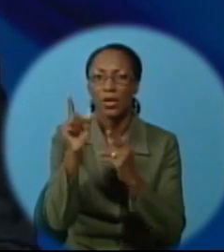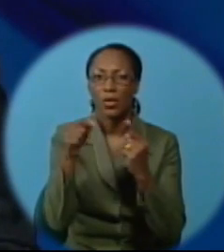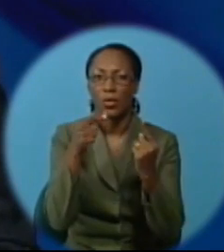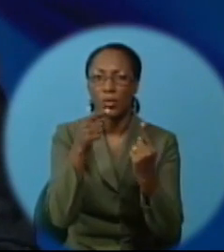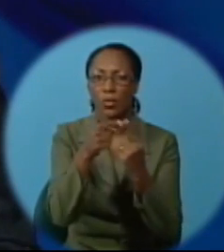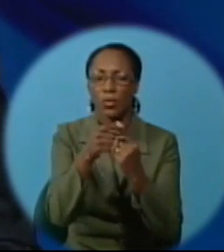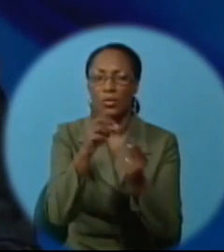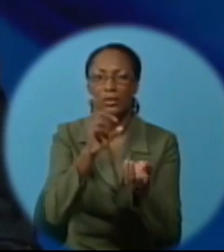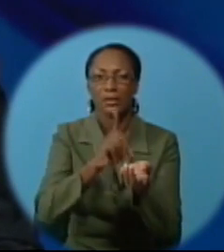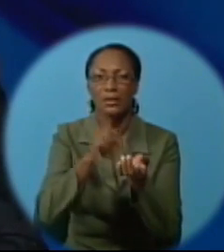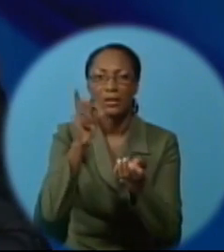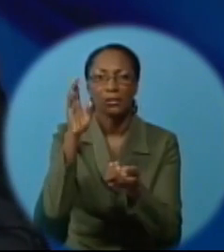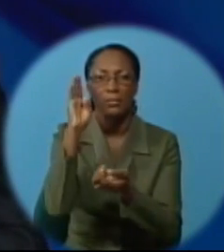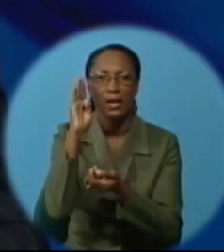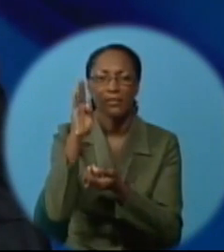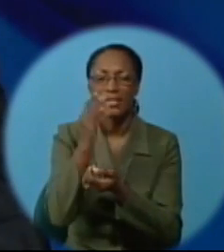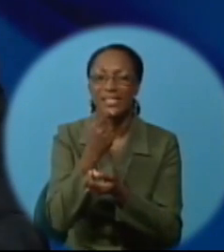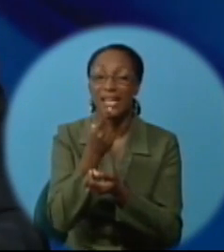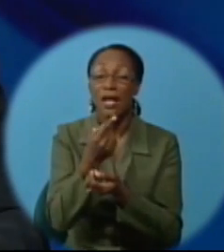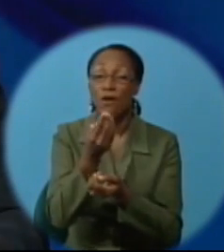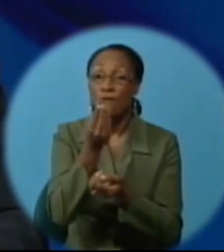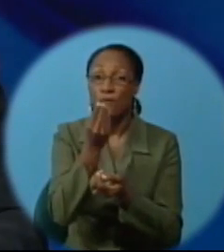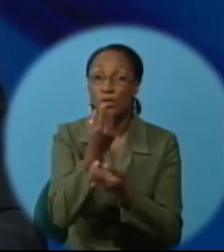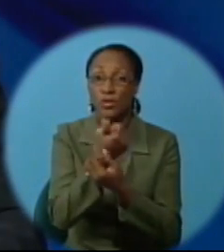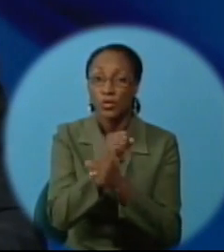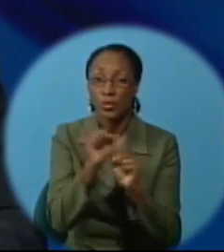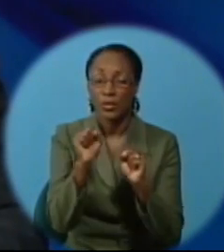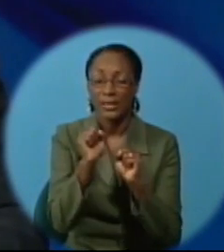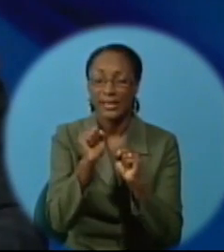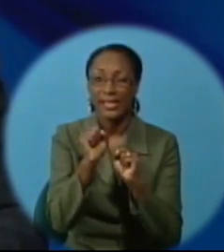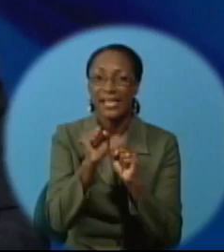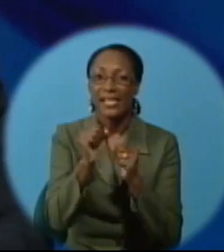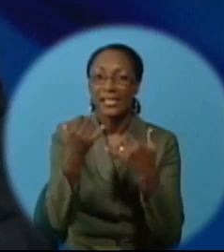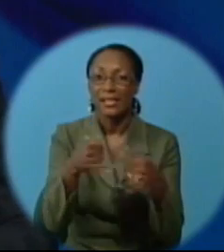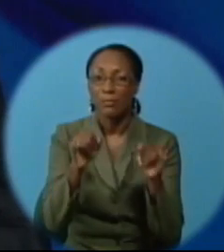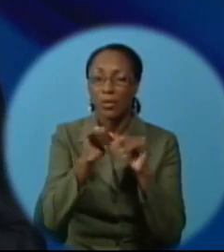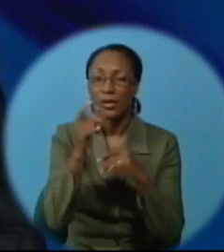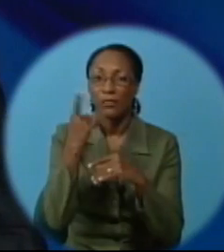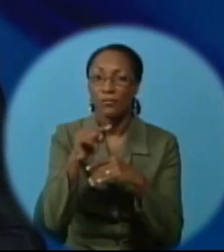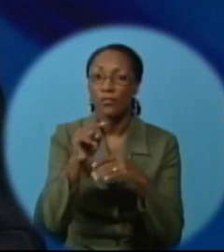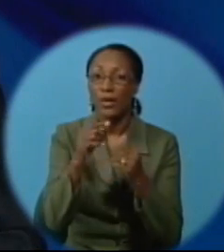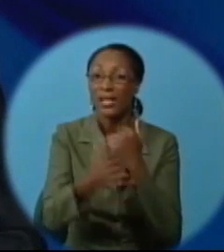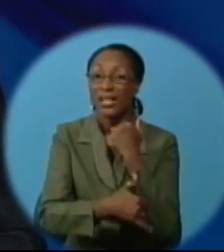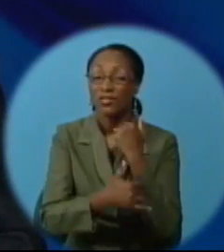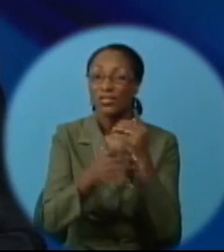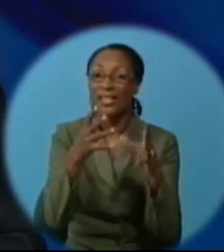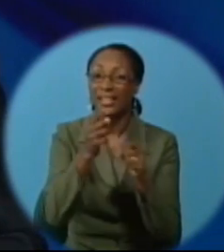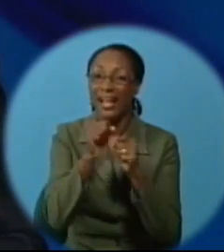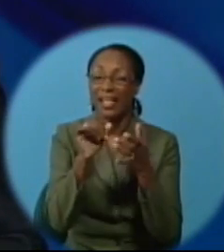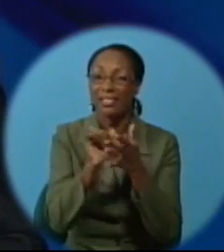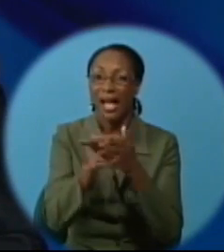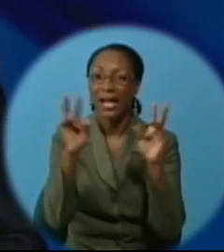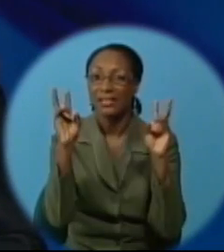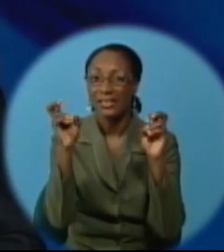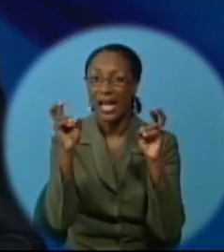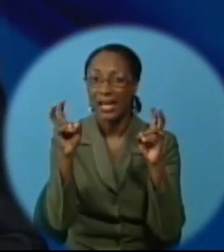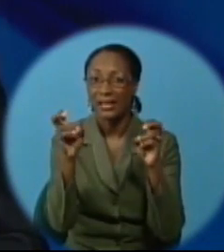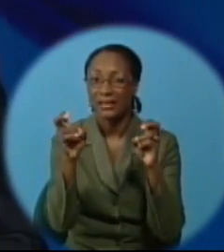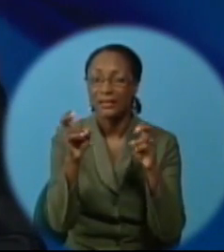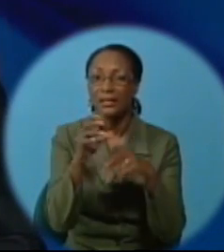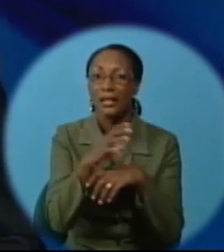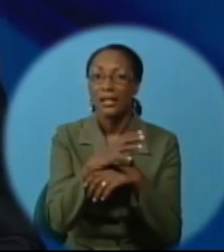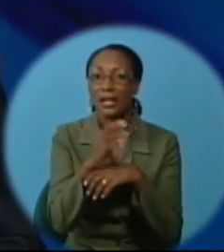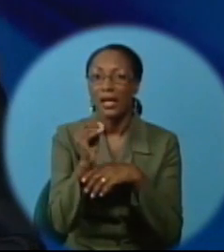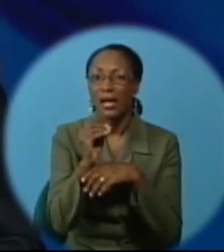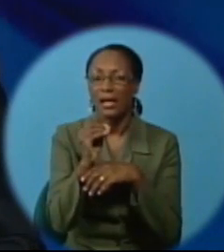food security is crucial to attaining developed country status, and he has yet to see any real movement in that direction. He